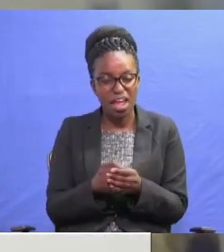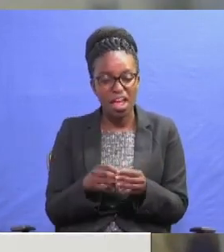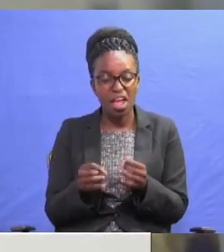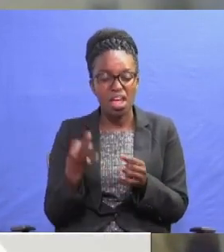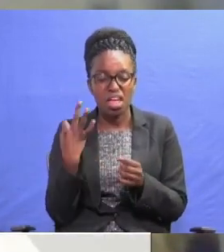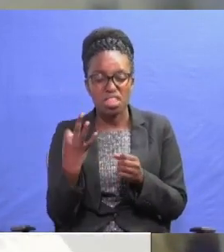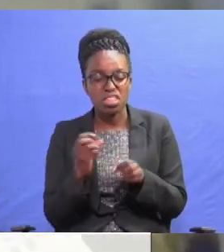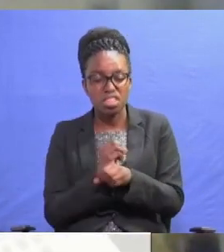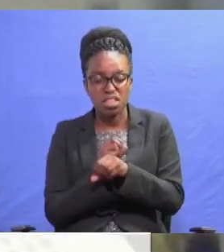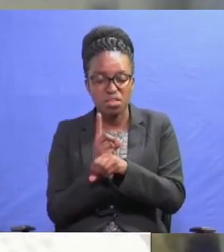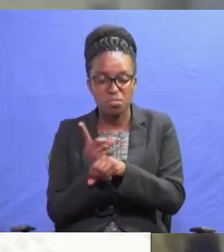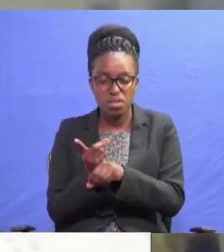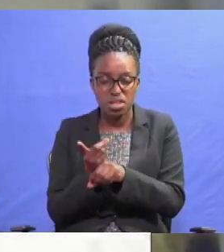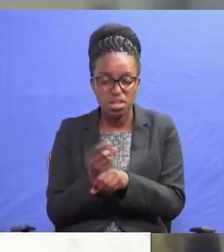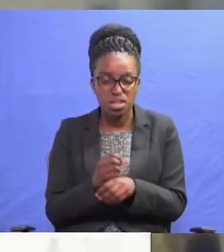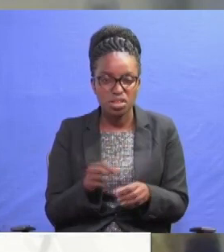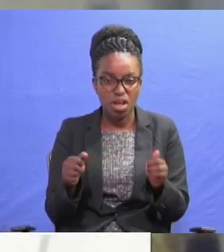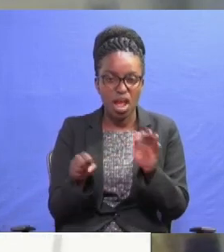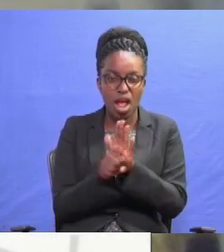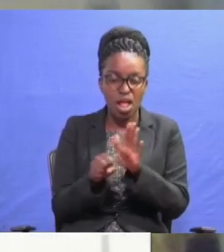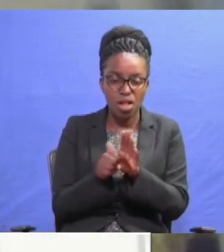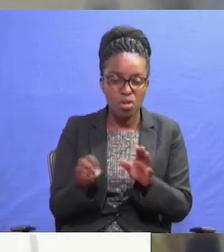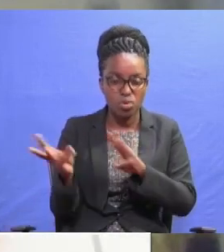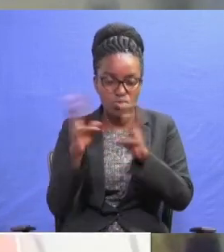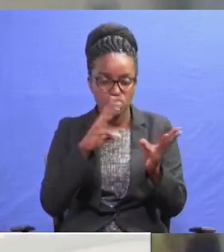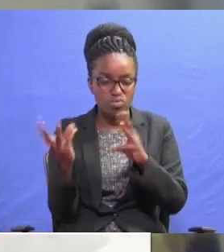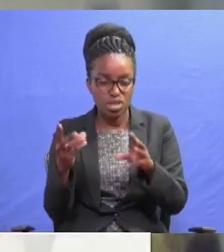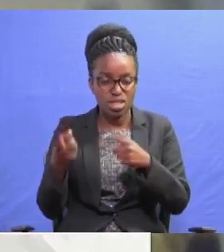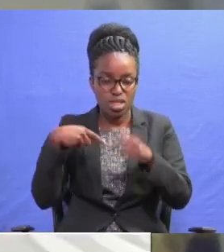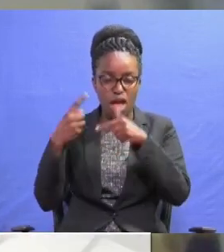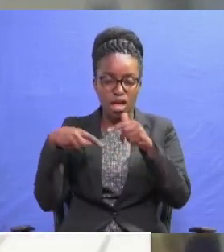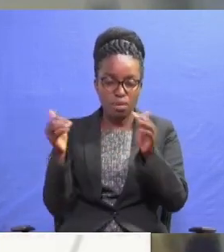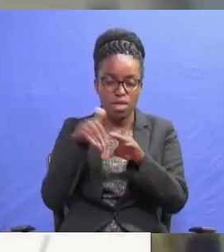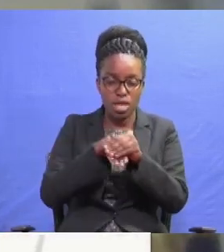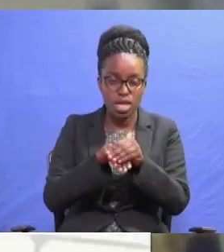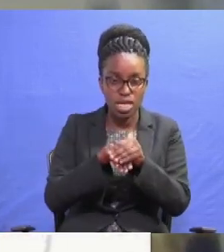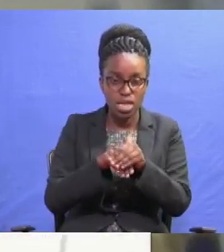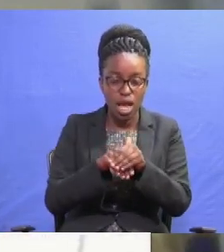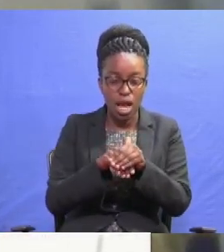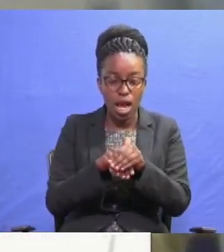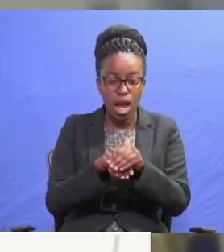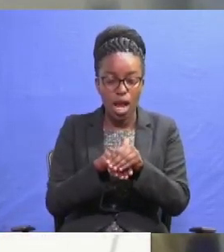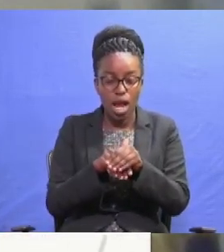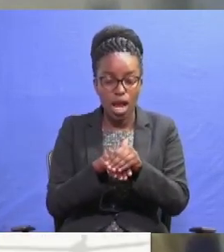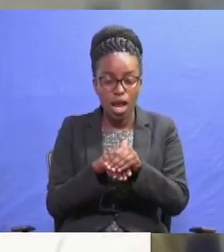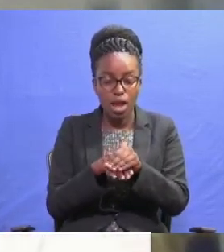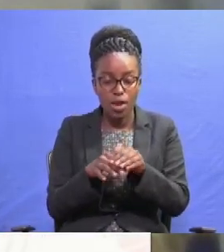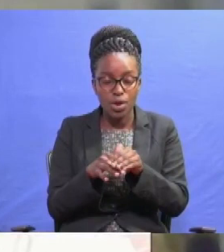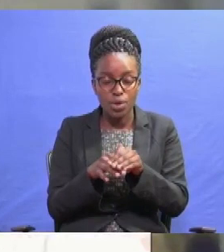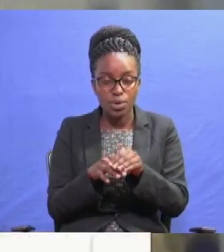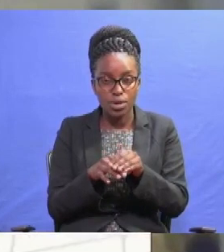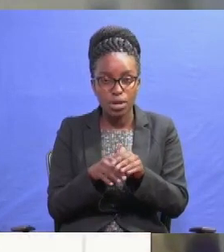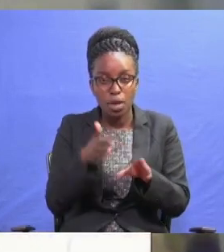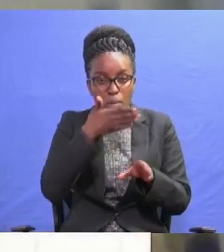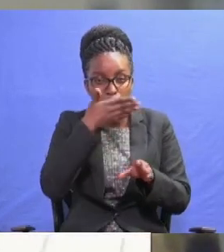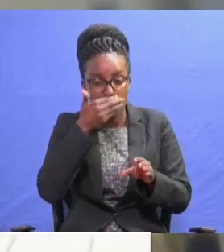a lot of water coming in. So myself, I will say that over